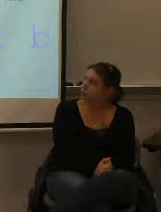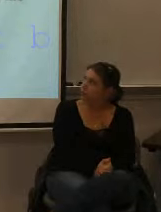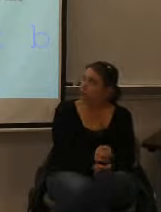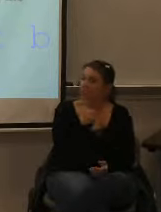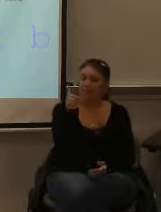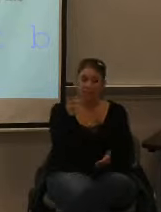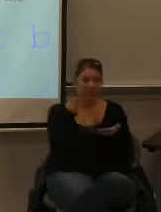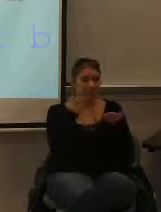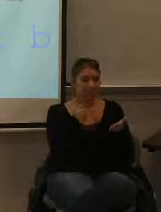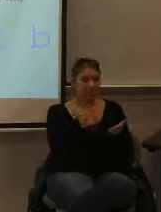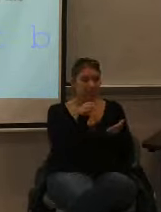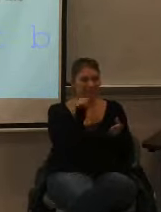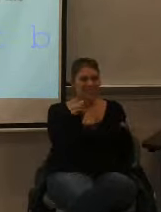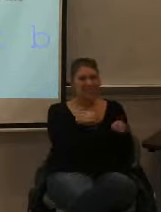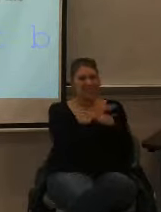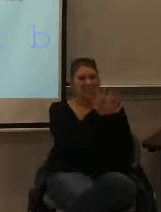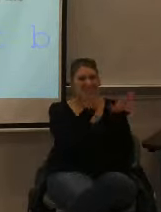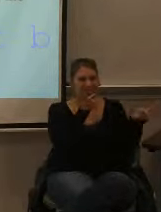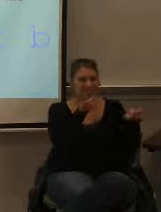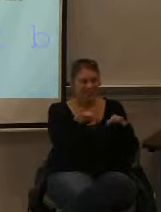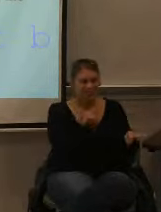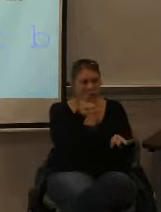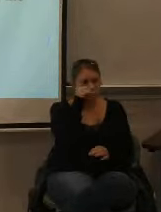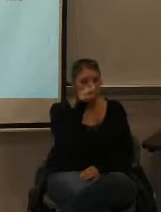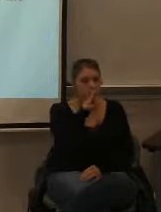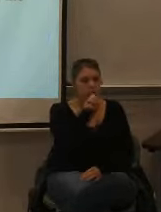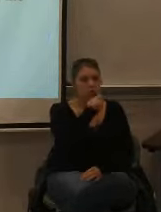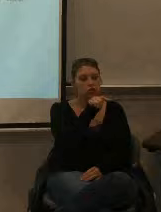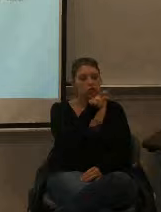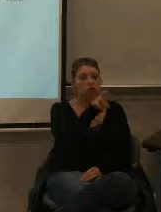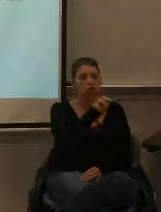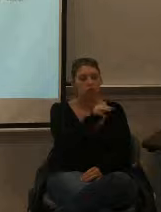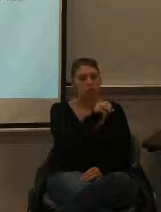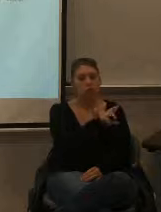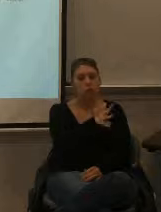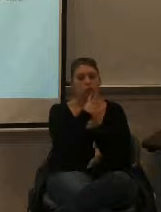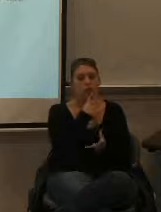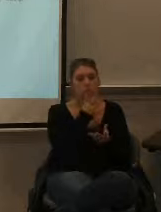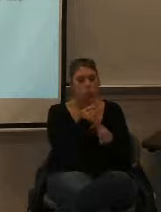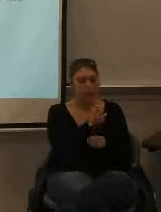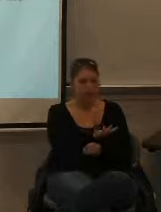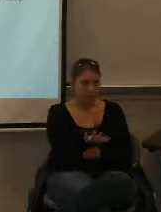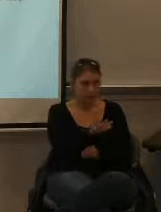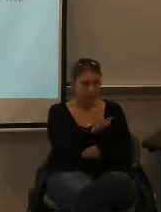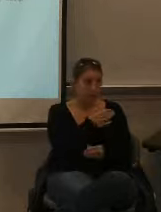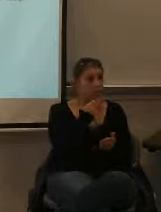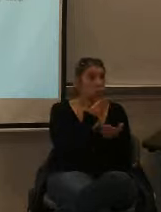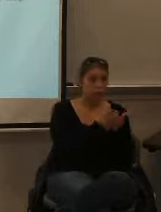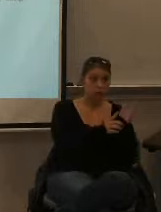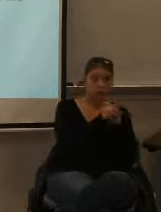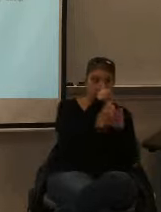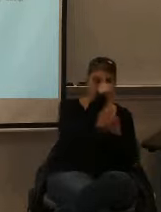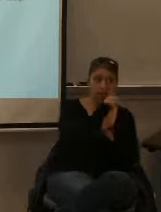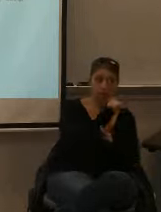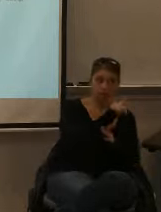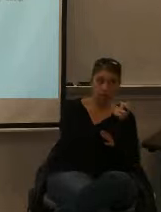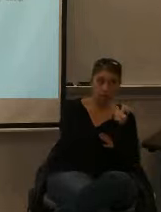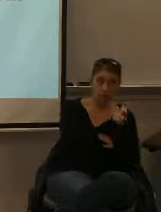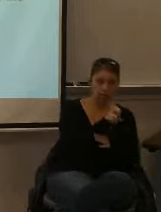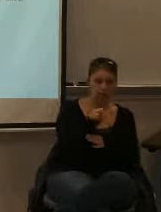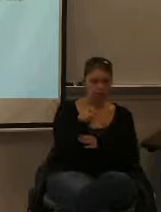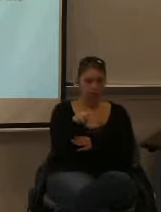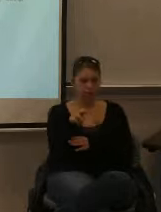These methods are not as clearly defined for streams and wetland, or well developed as they are for lakes, partially because the relationships are not as clear